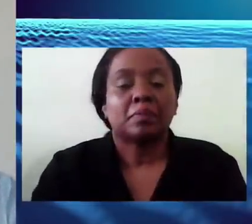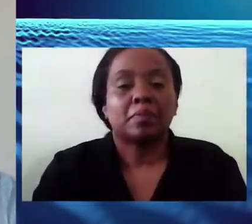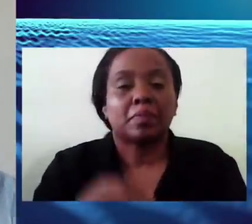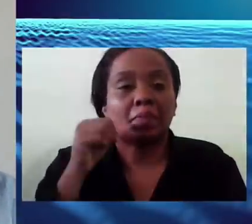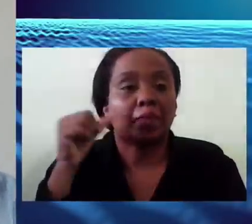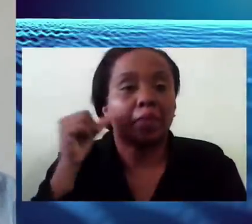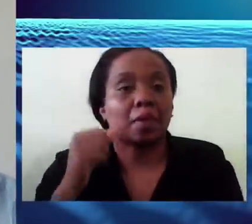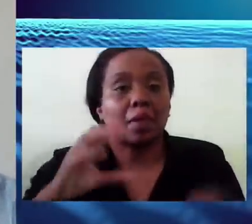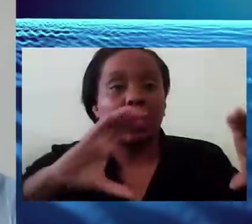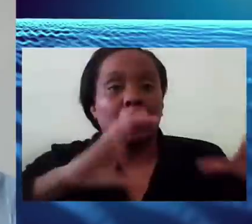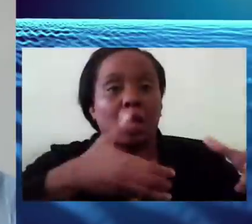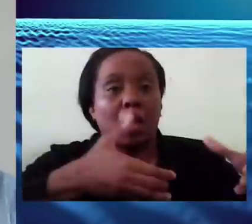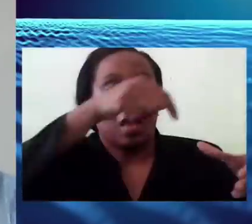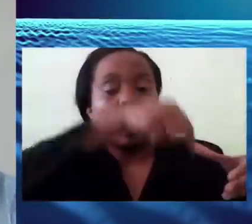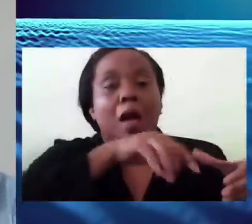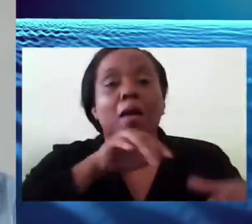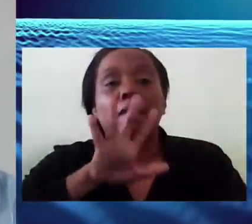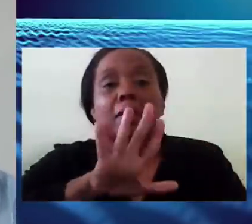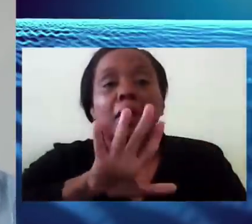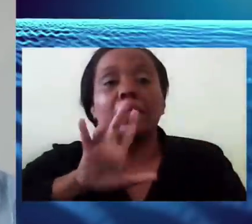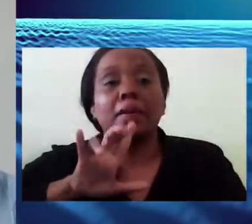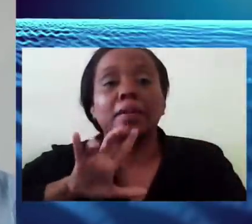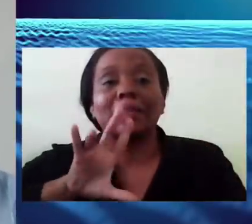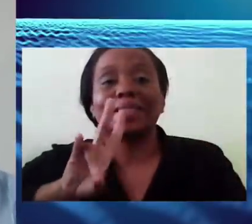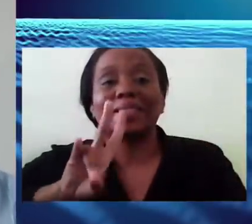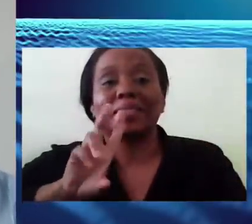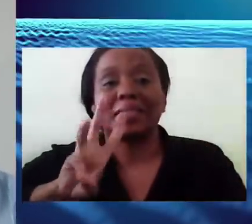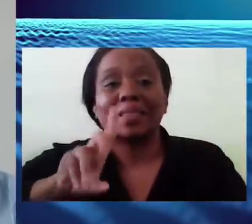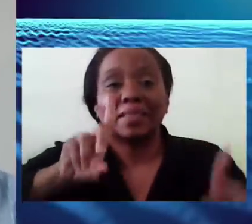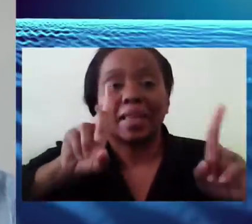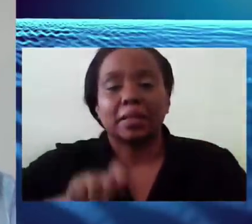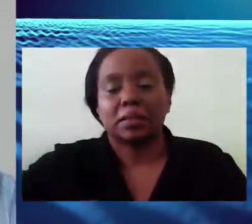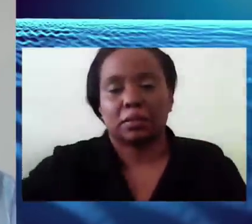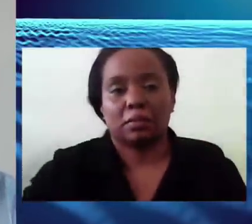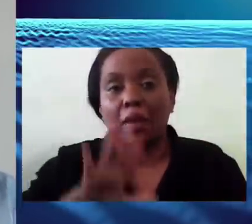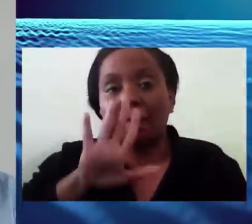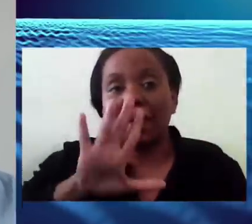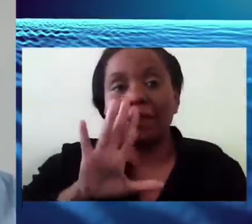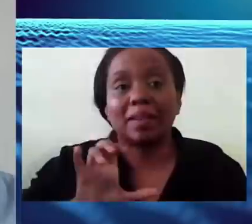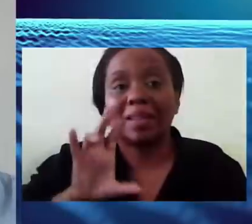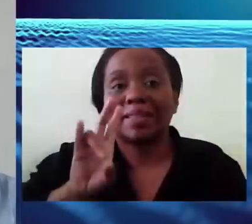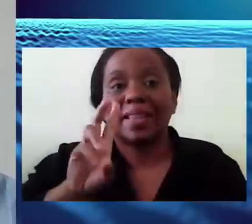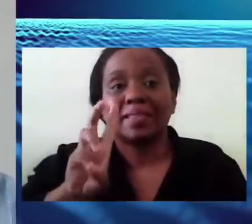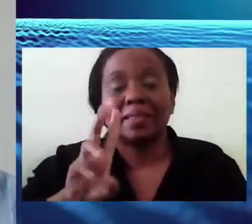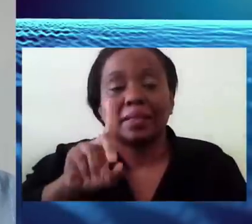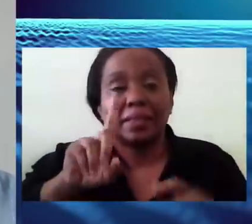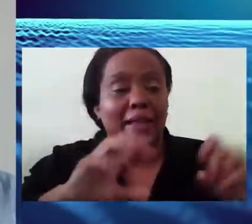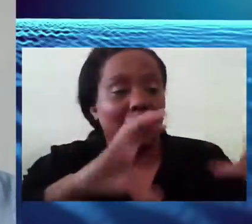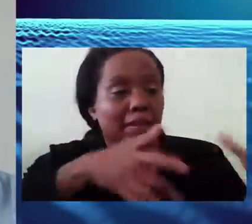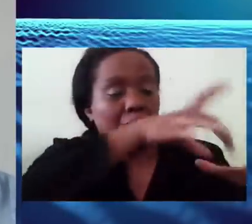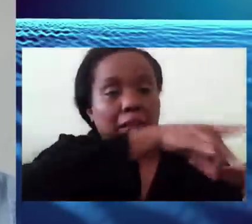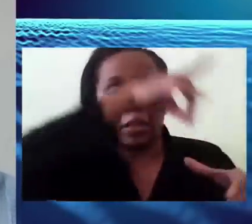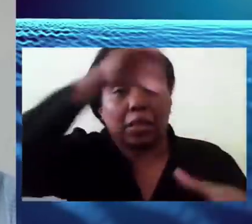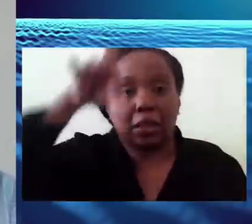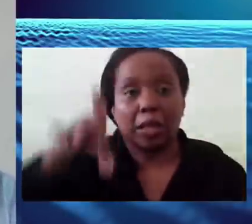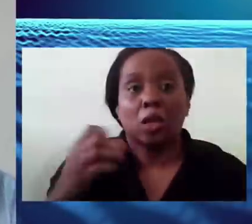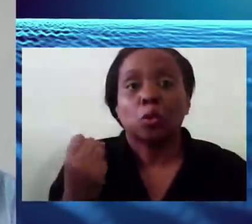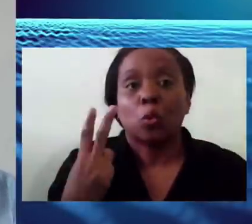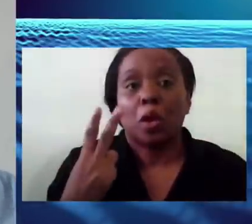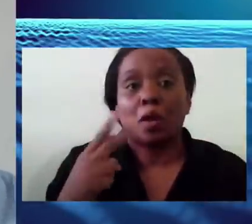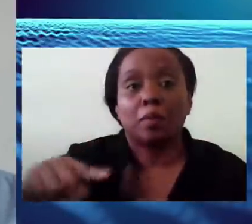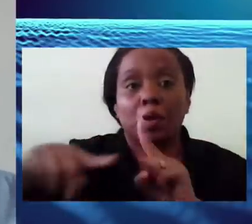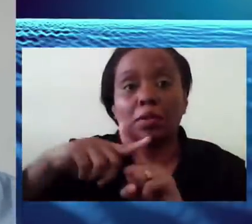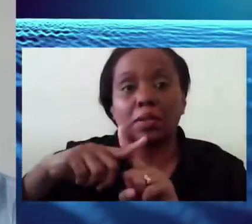576 tests were done, yielding 12 new positives, 4 males and